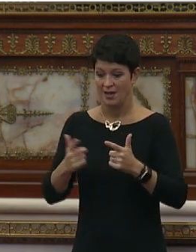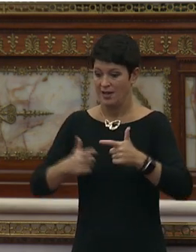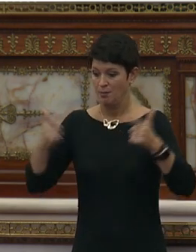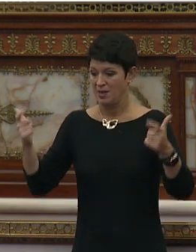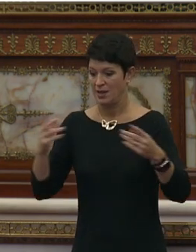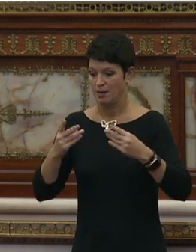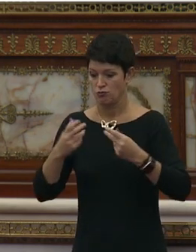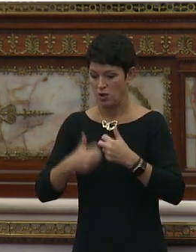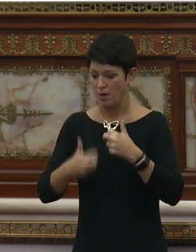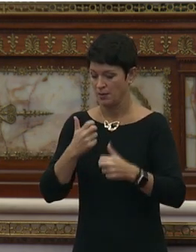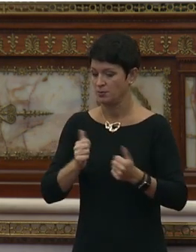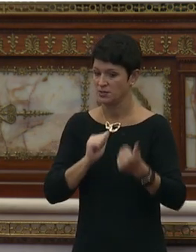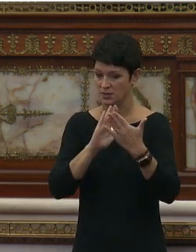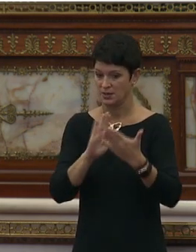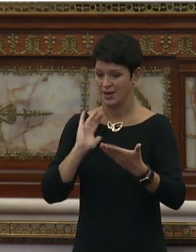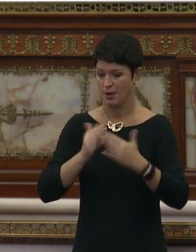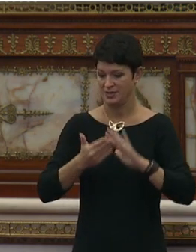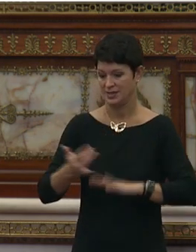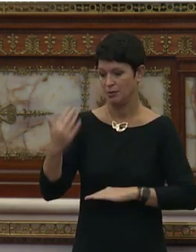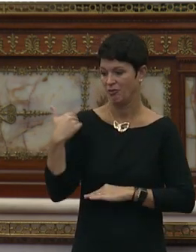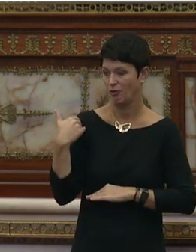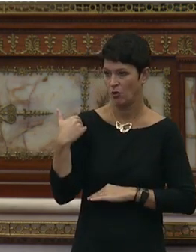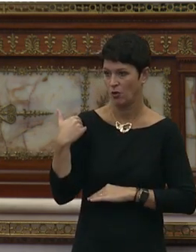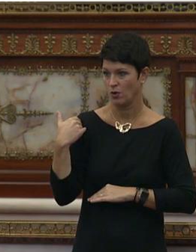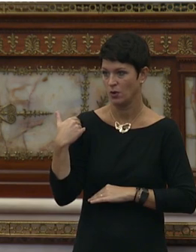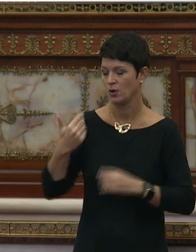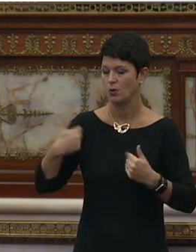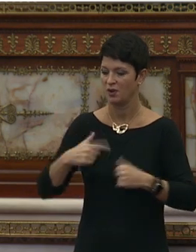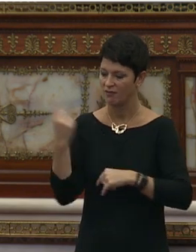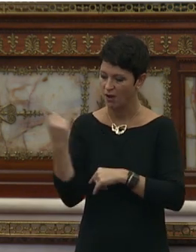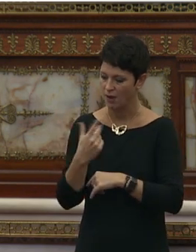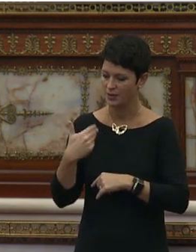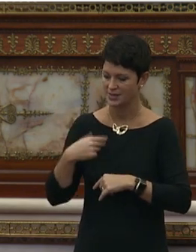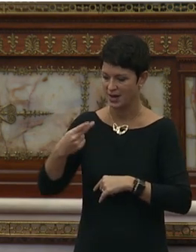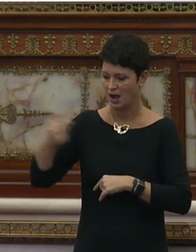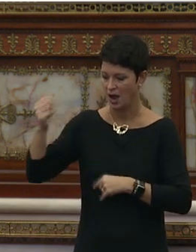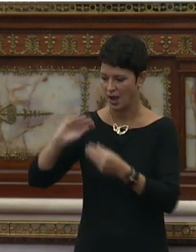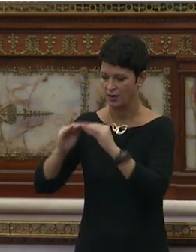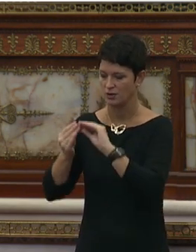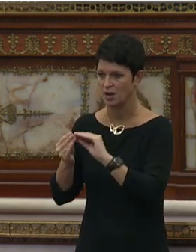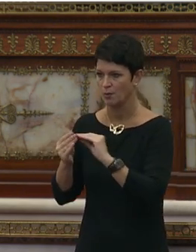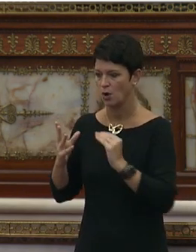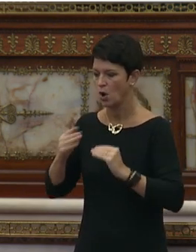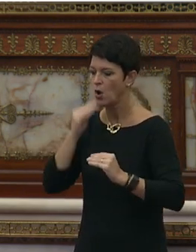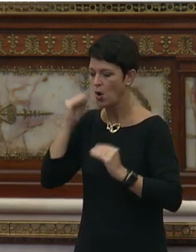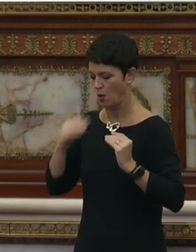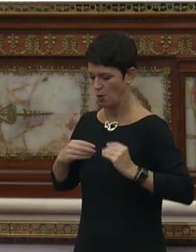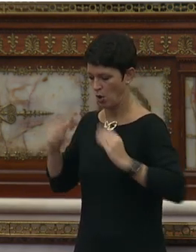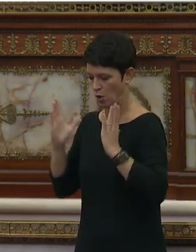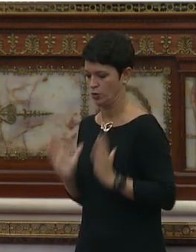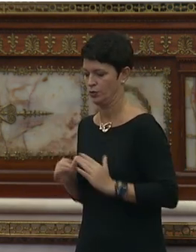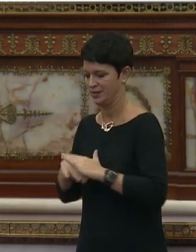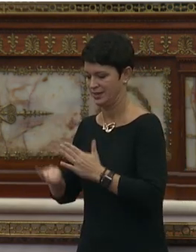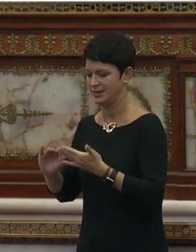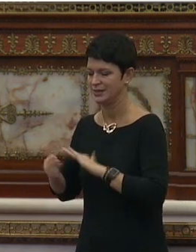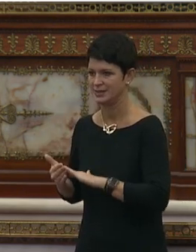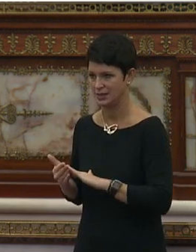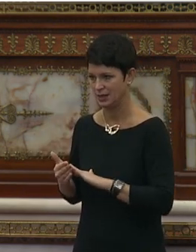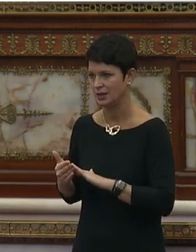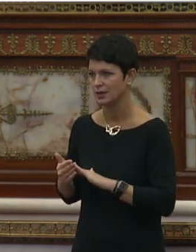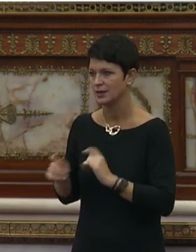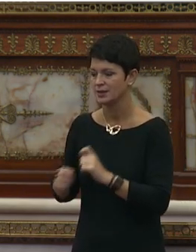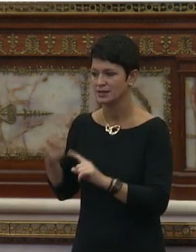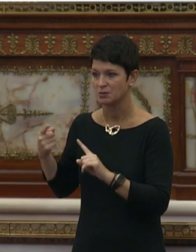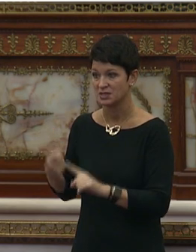the problems were we had in our city, we have always had a higher amount of home ownership in our city,